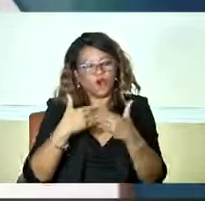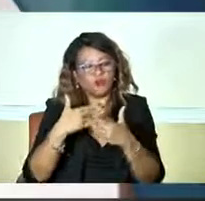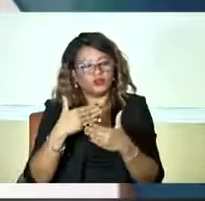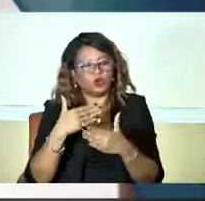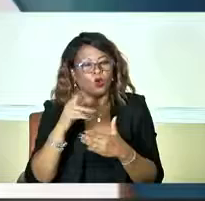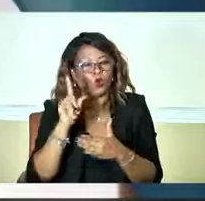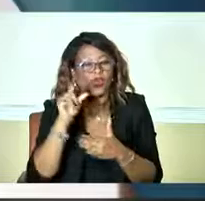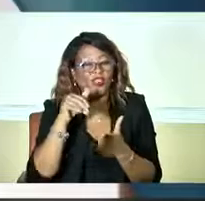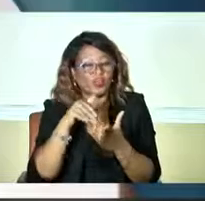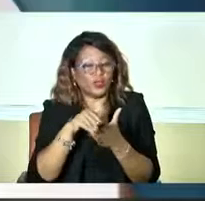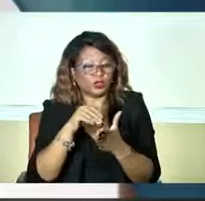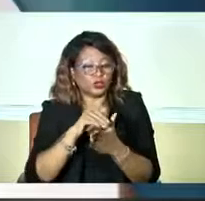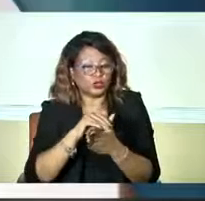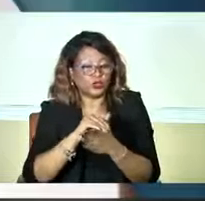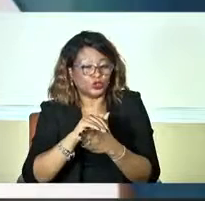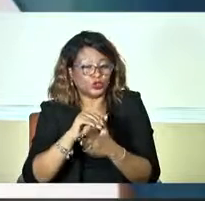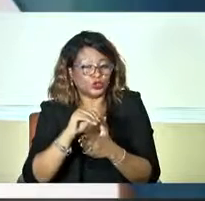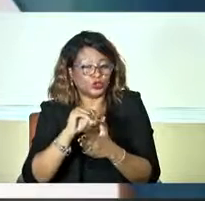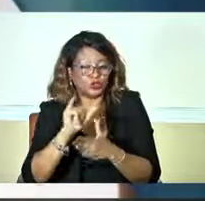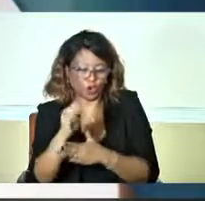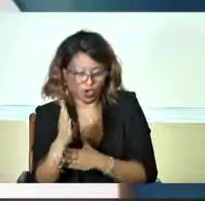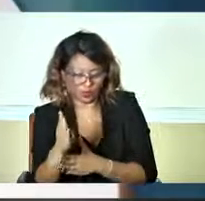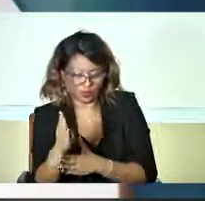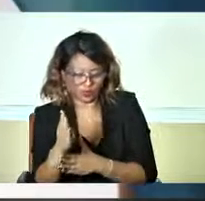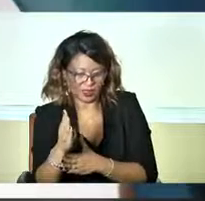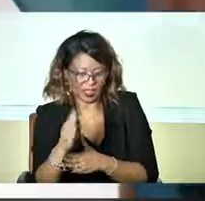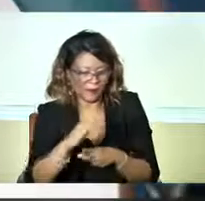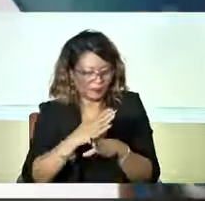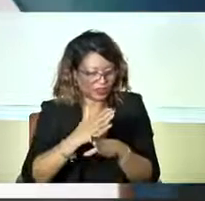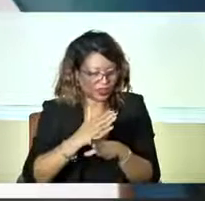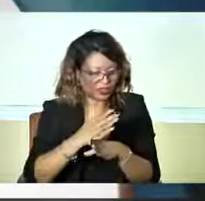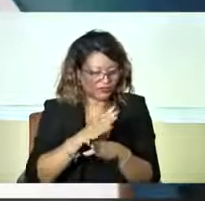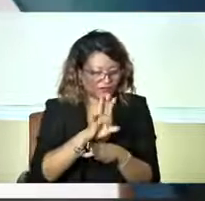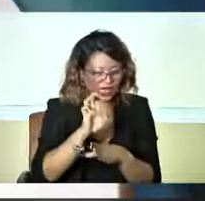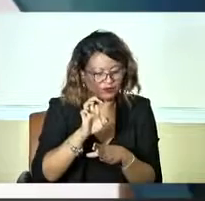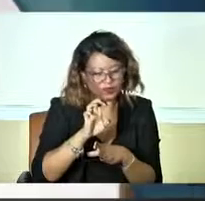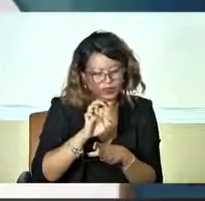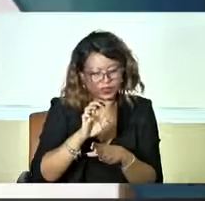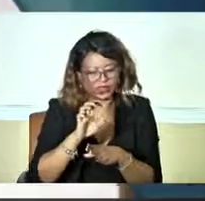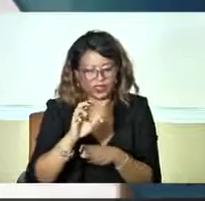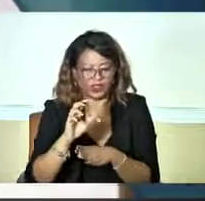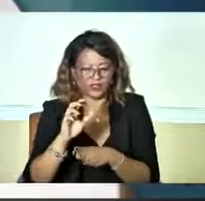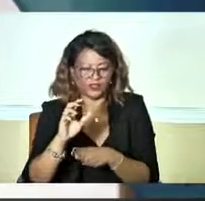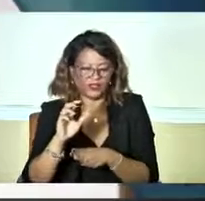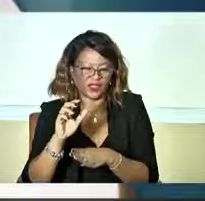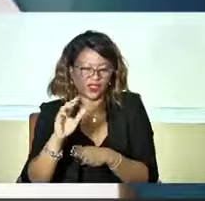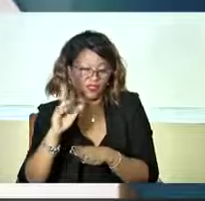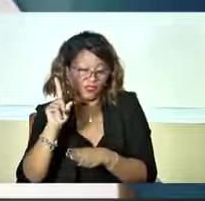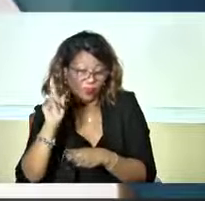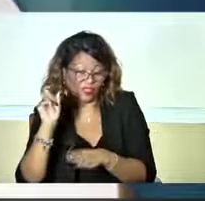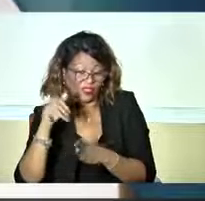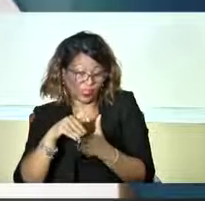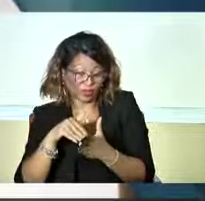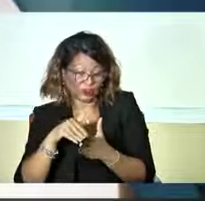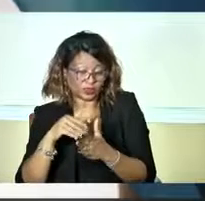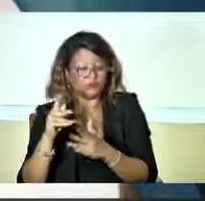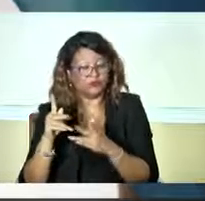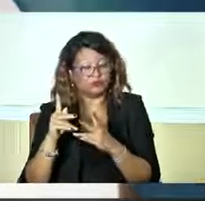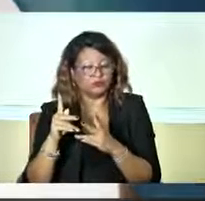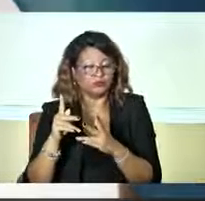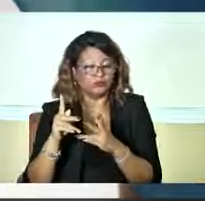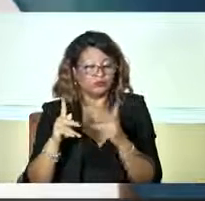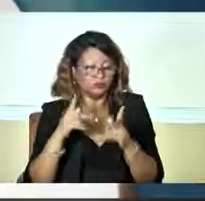1,000 jobs and also will have between 500 and 1,000 construction jobs. The Carnival